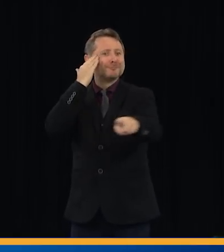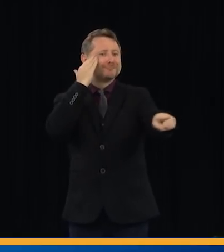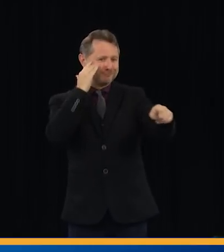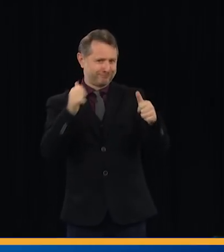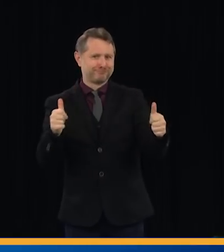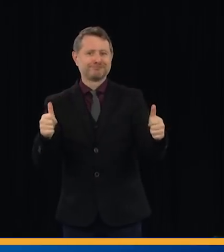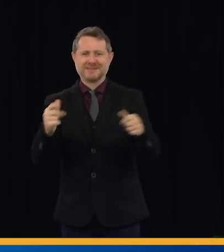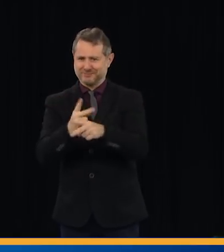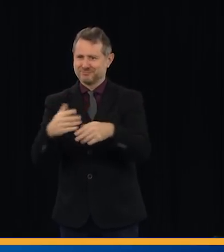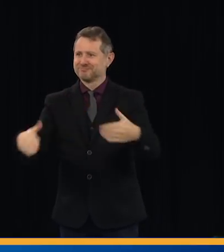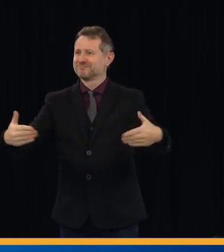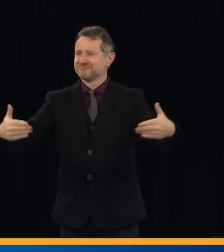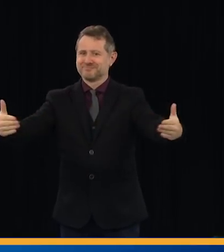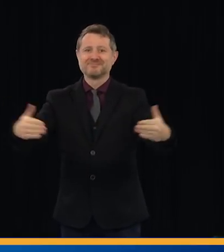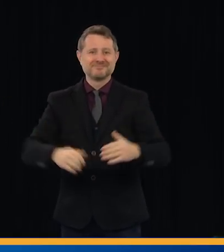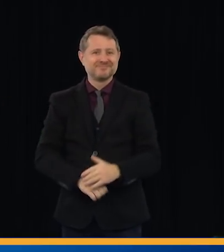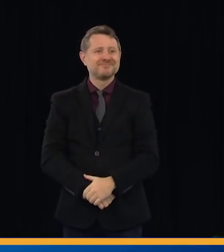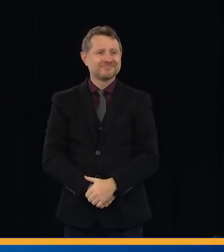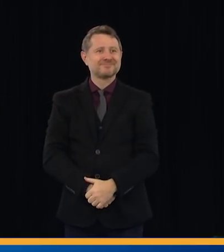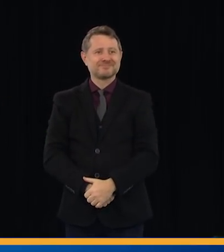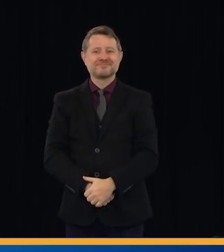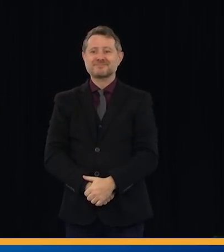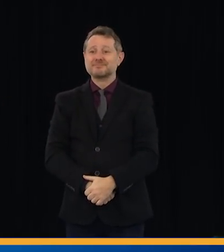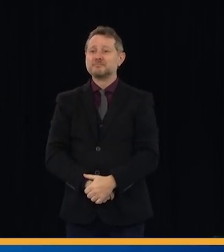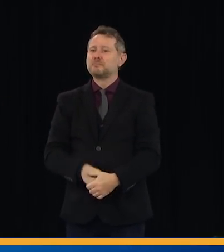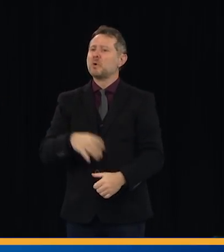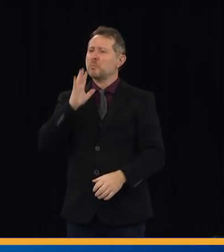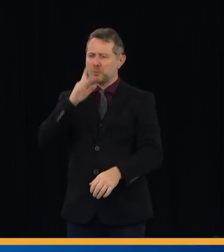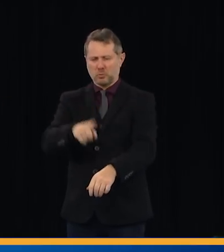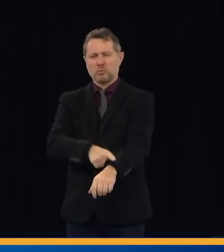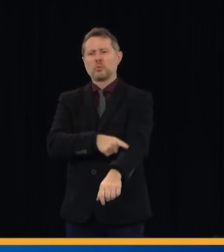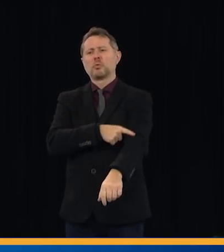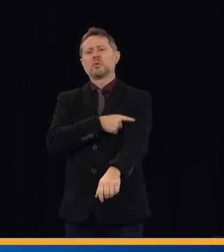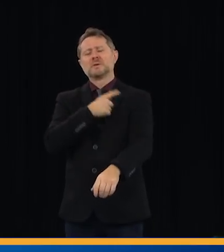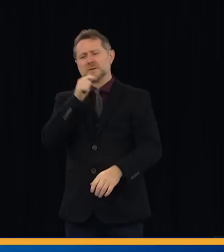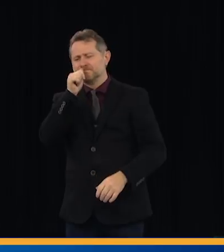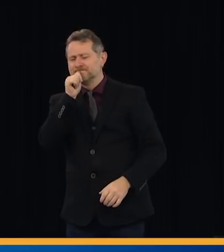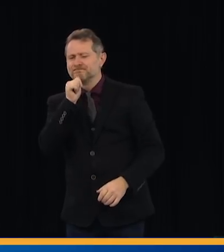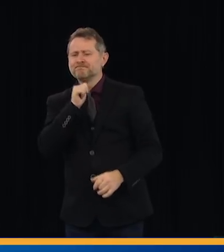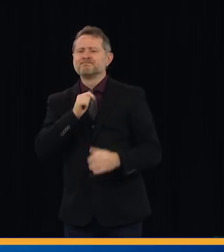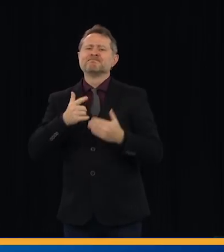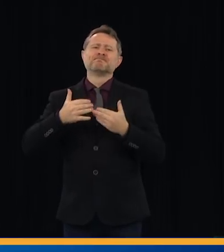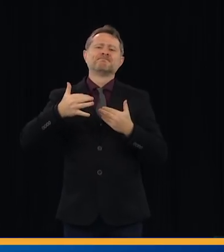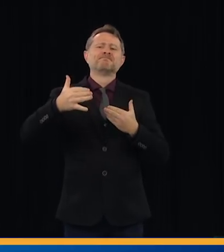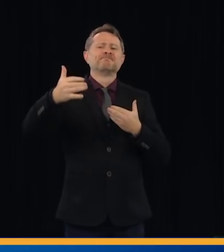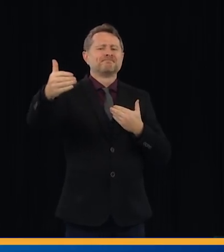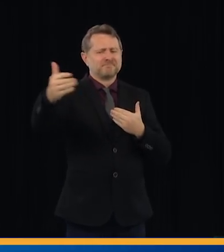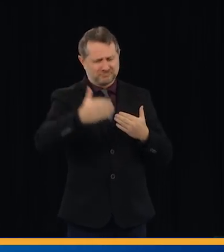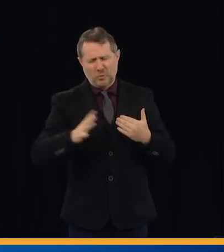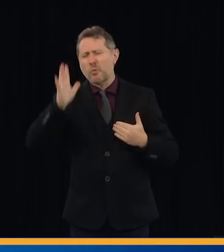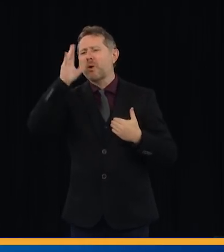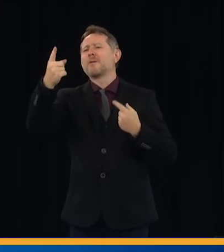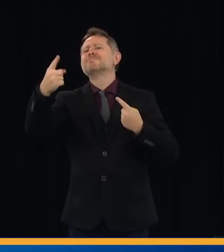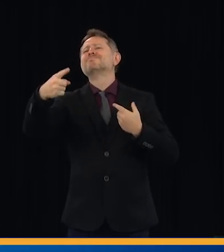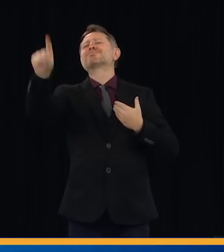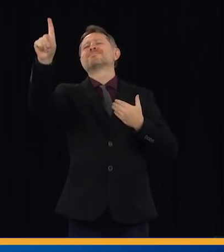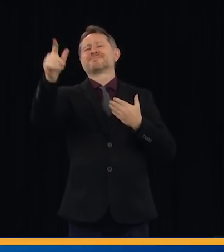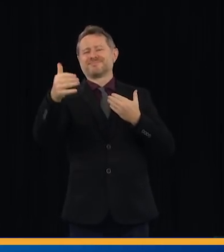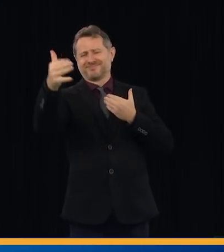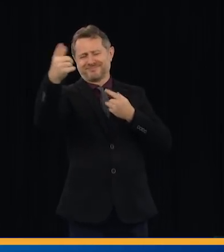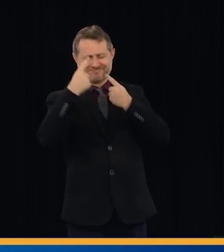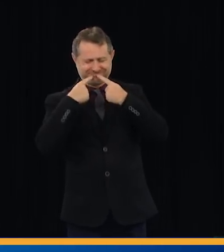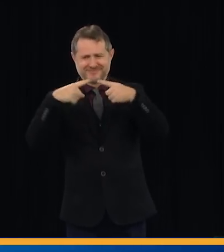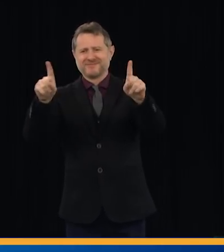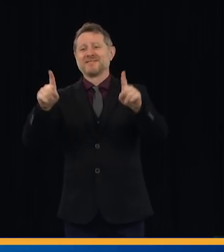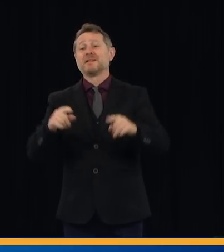be a marathon, but we're going to get through it, and we will get through it. And we are going to be the better for it